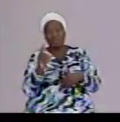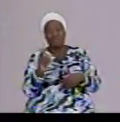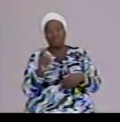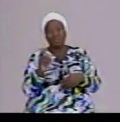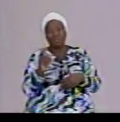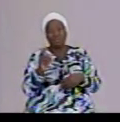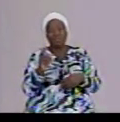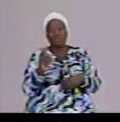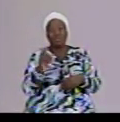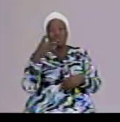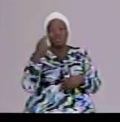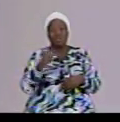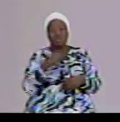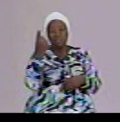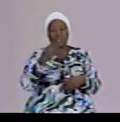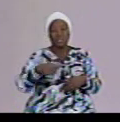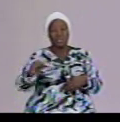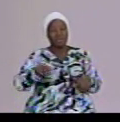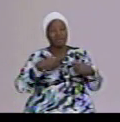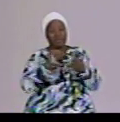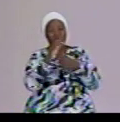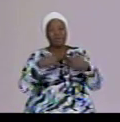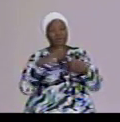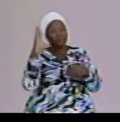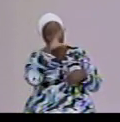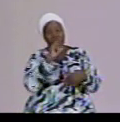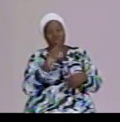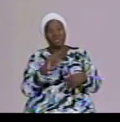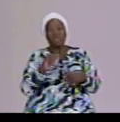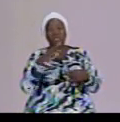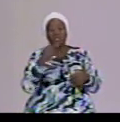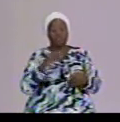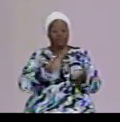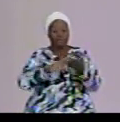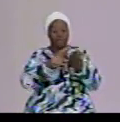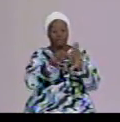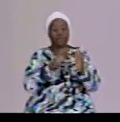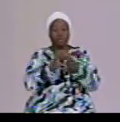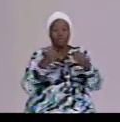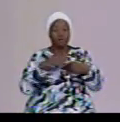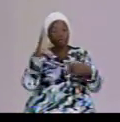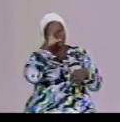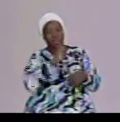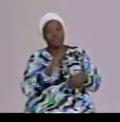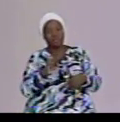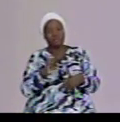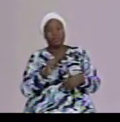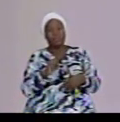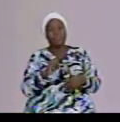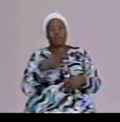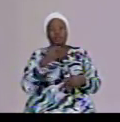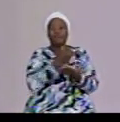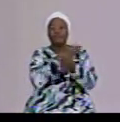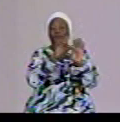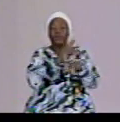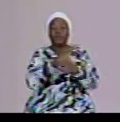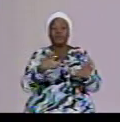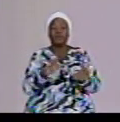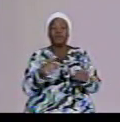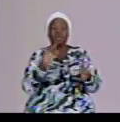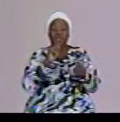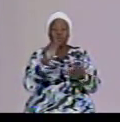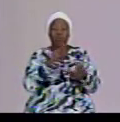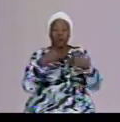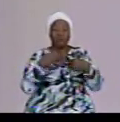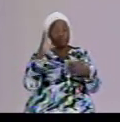The eternal life you have missed. The forgiveness you have missed. The freedom you